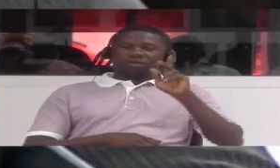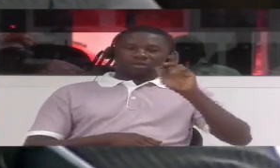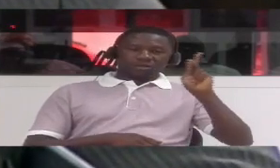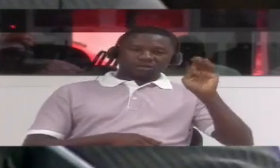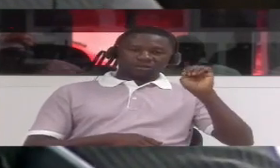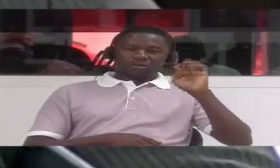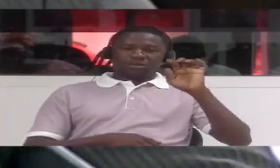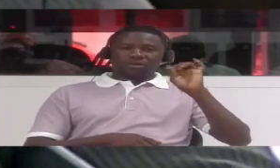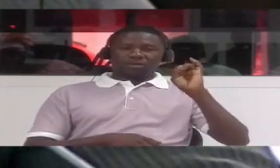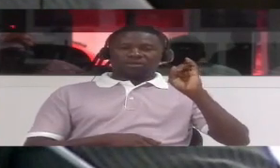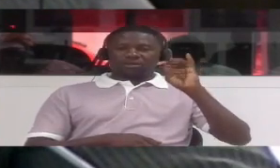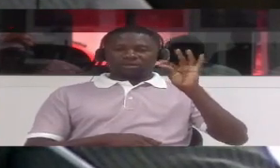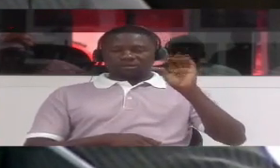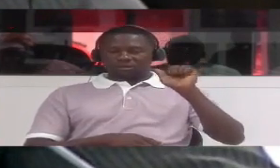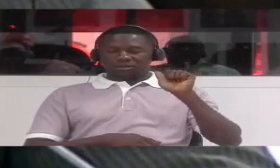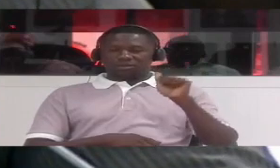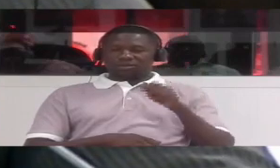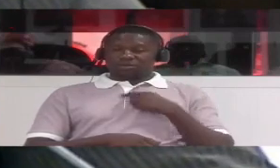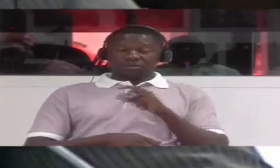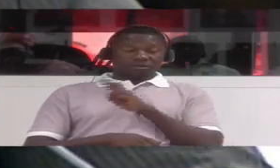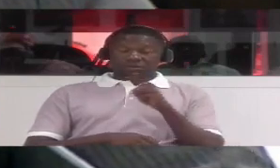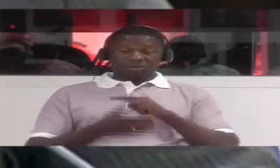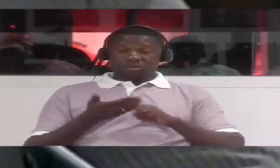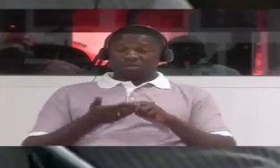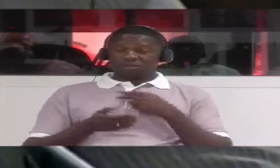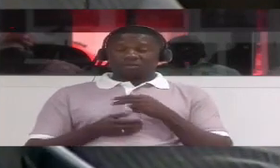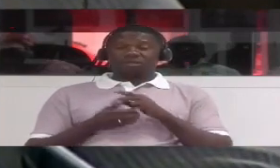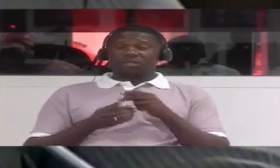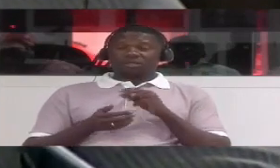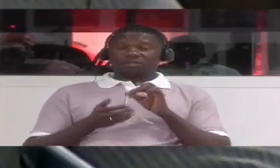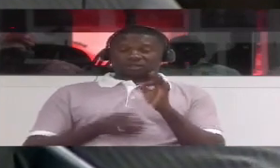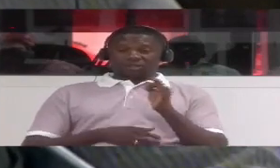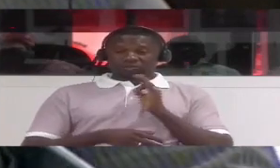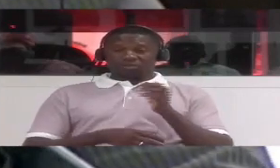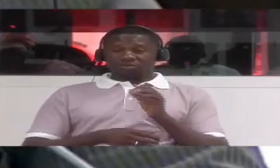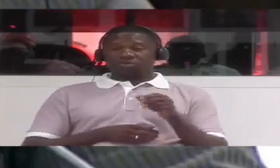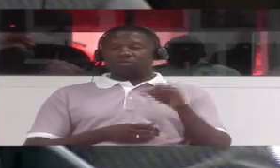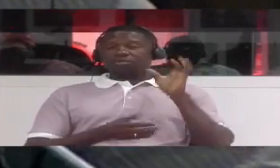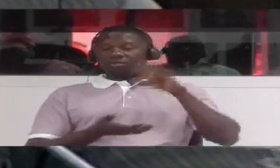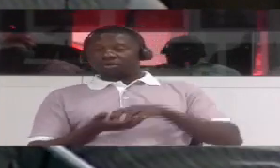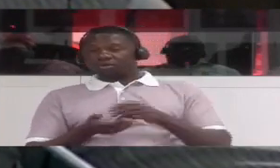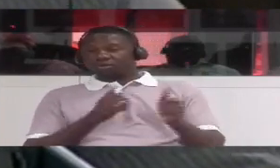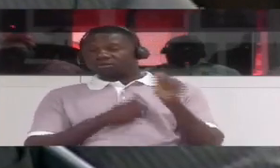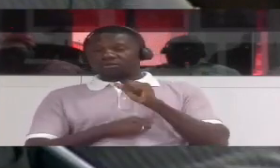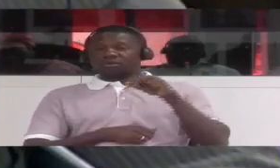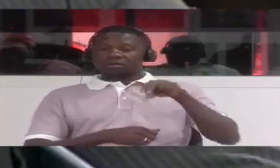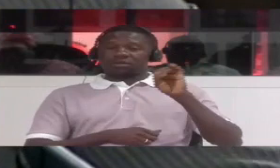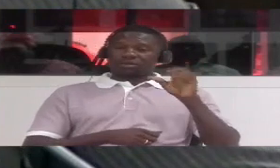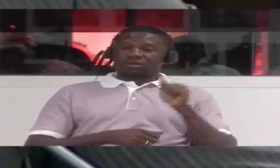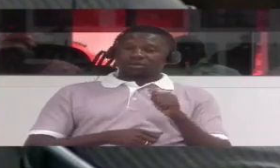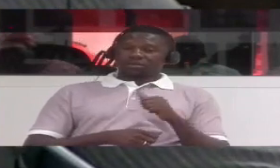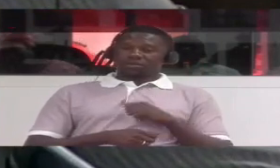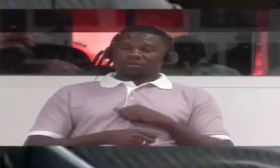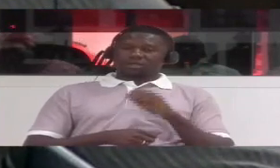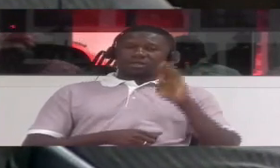you know, he did the initial transportation to Banyul and other places. And then later they came, Lamin Cham, Abdullahi Sise.